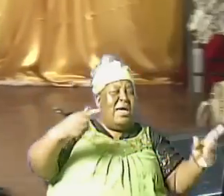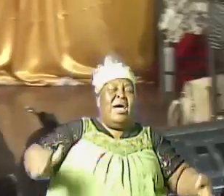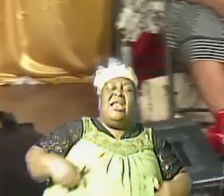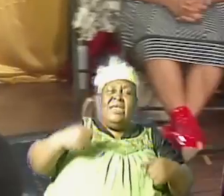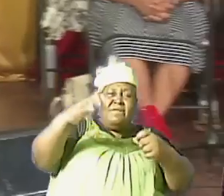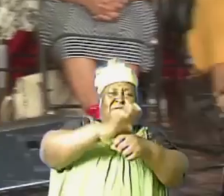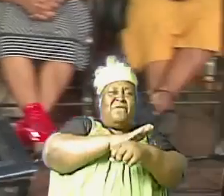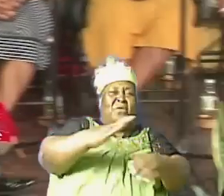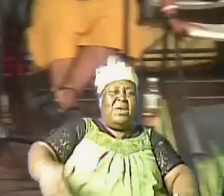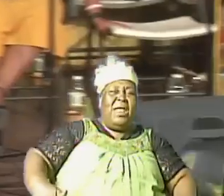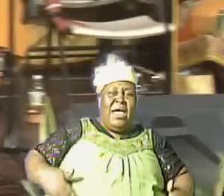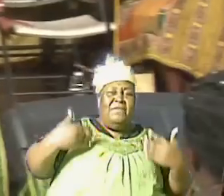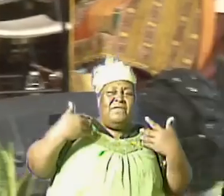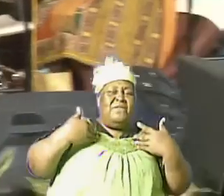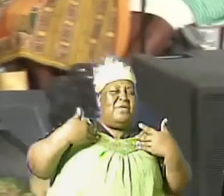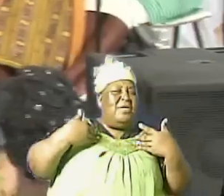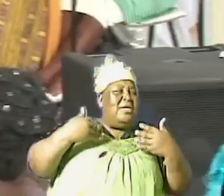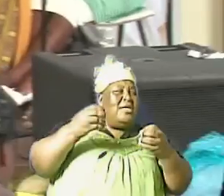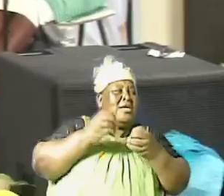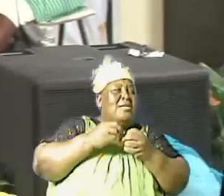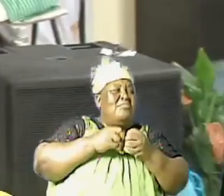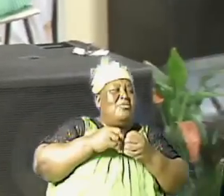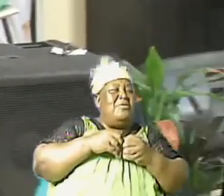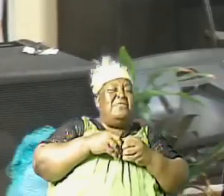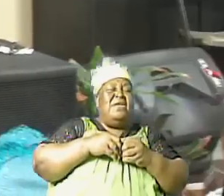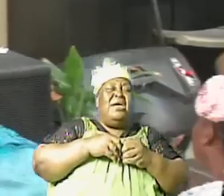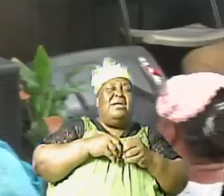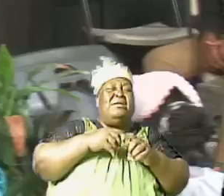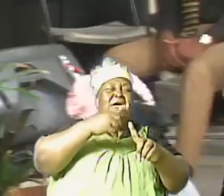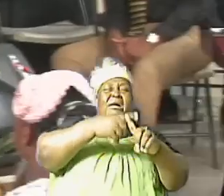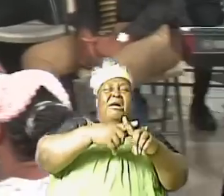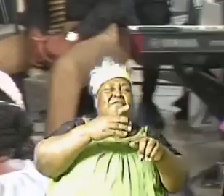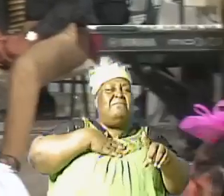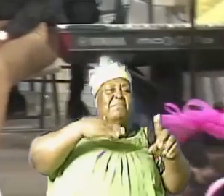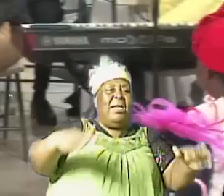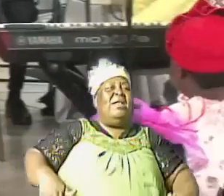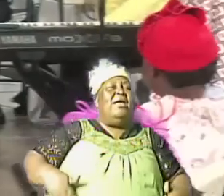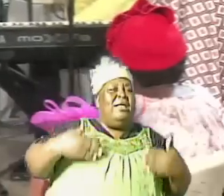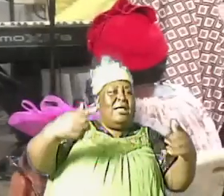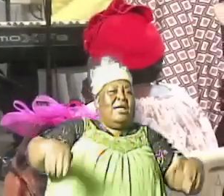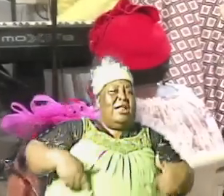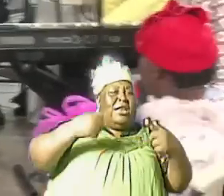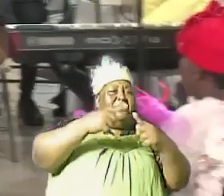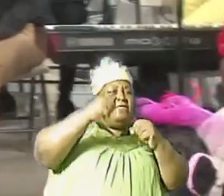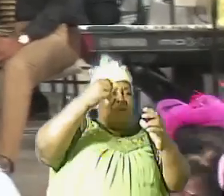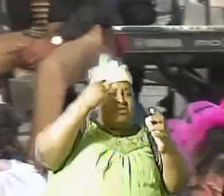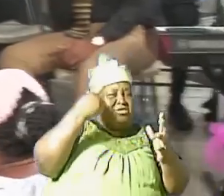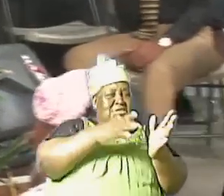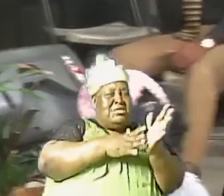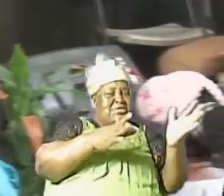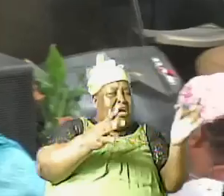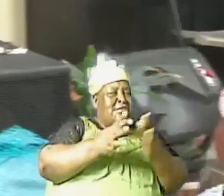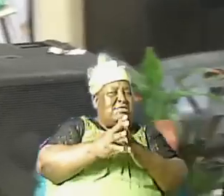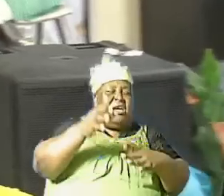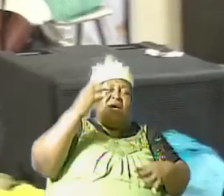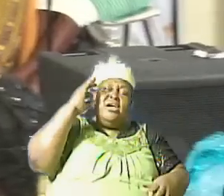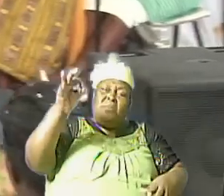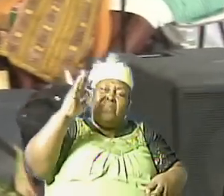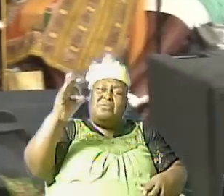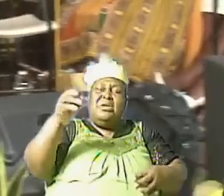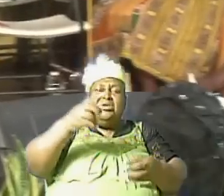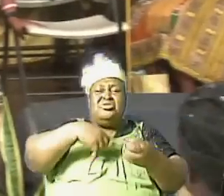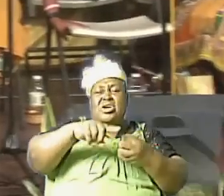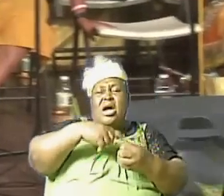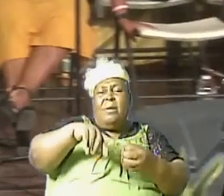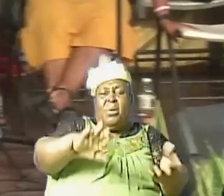I've lived a full life, and more than half of my life I've lived it for God. I preach